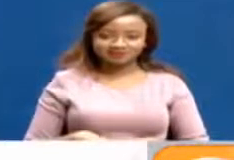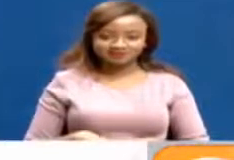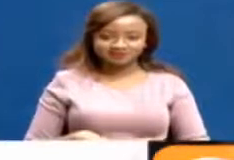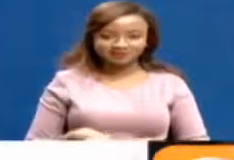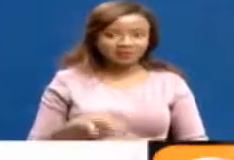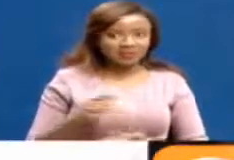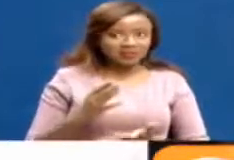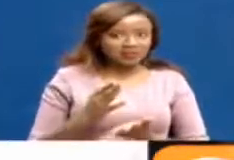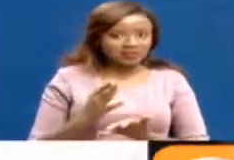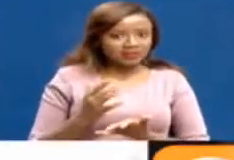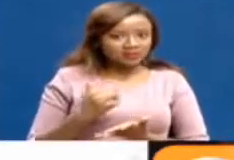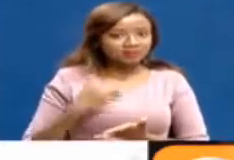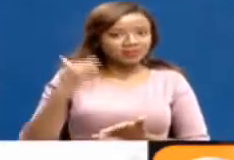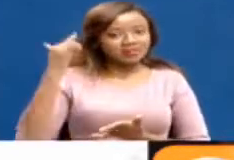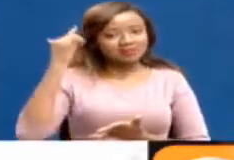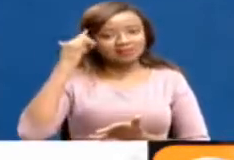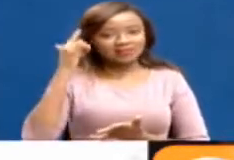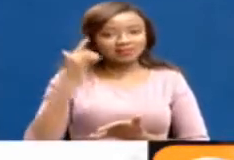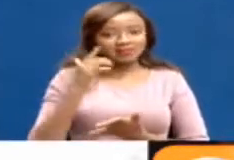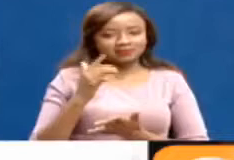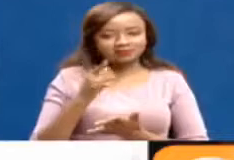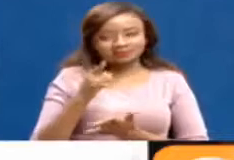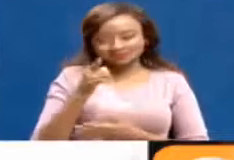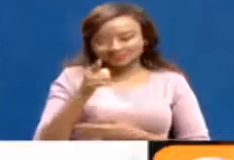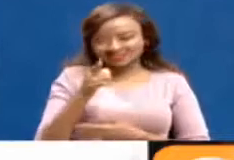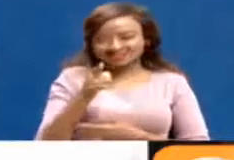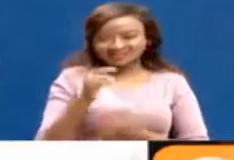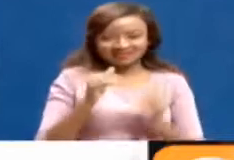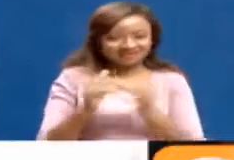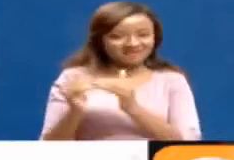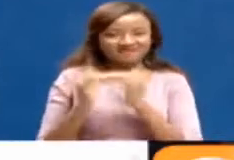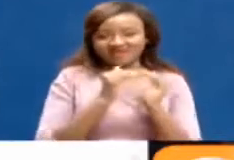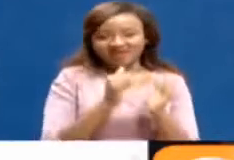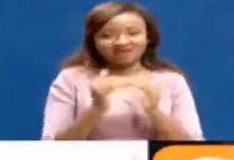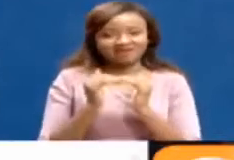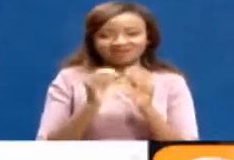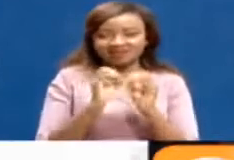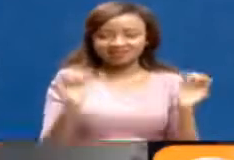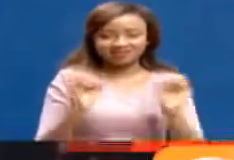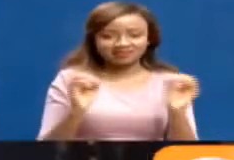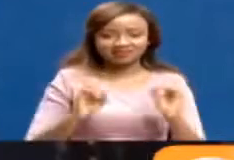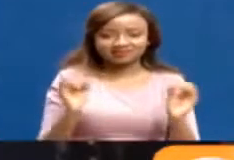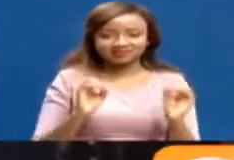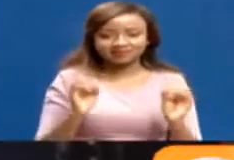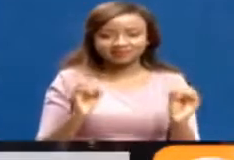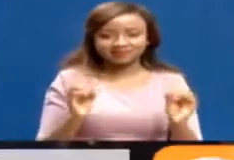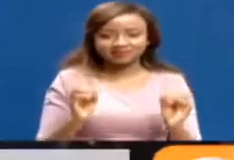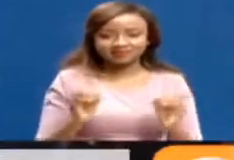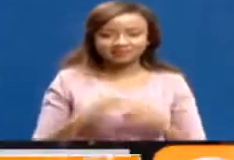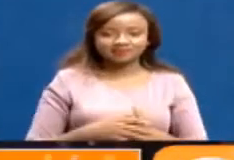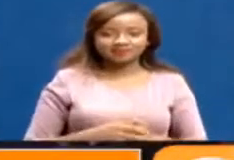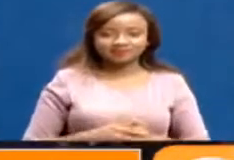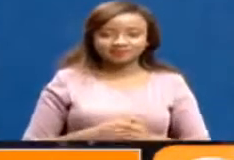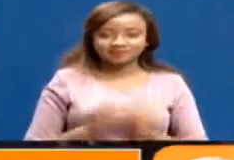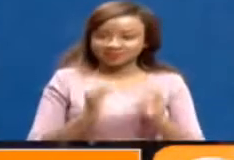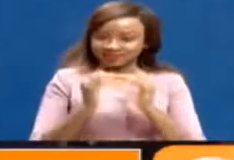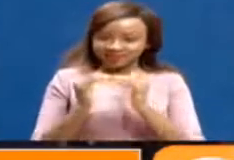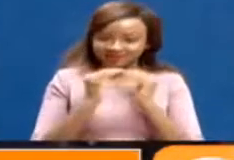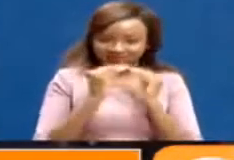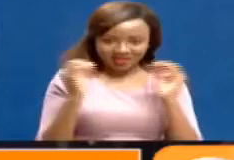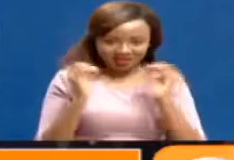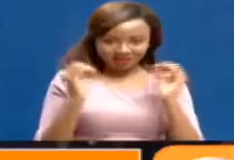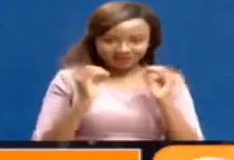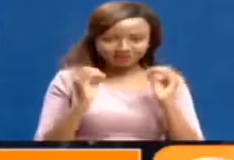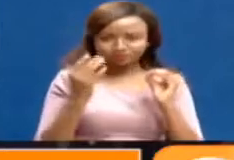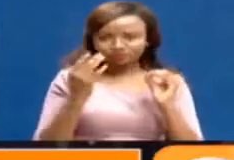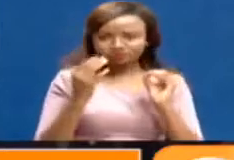Jeff, I think that's to some extent an unfair indictment on the legislature. And I'll